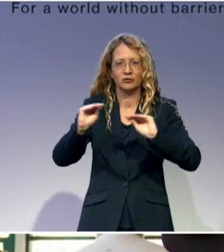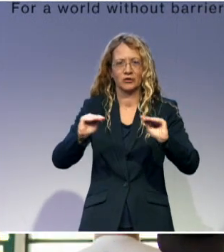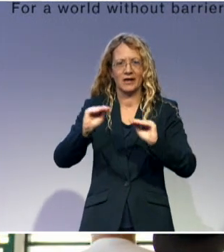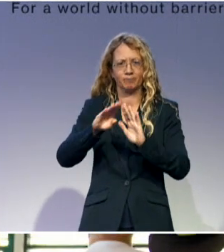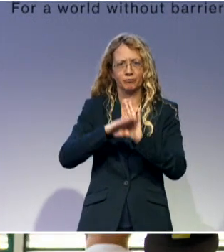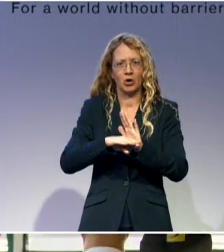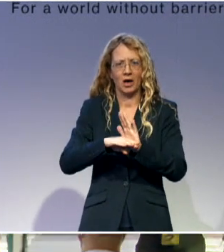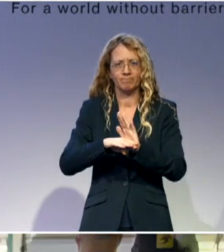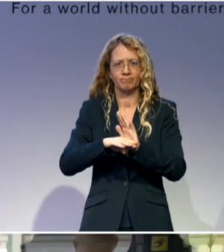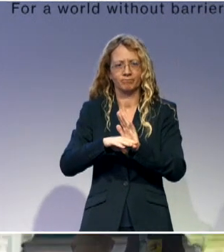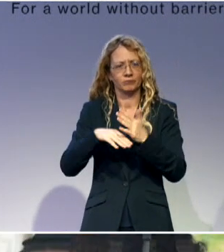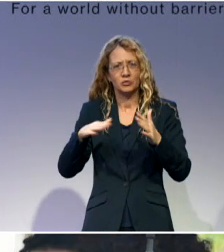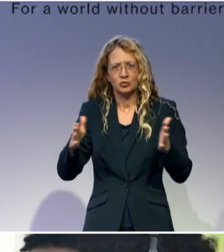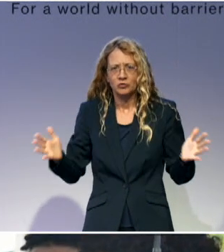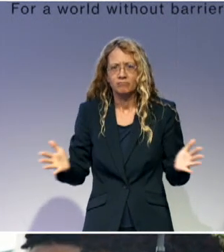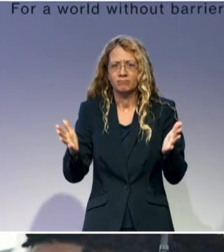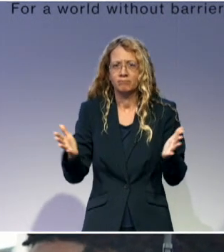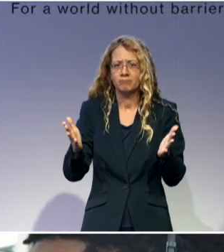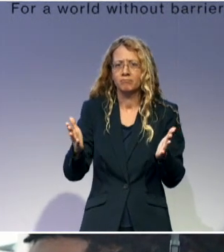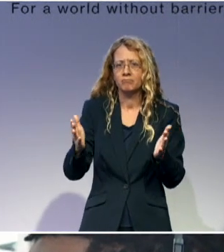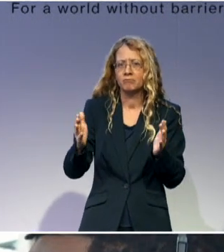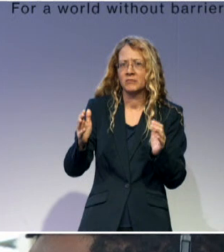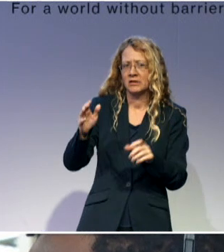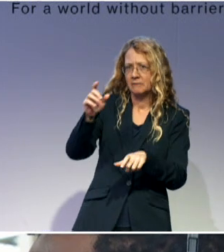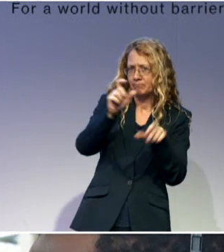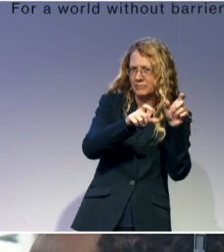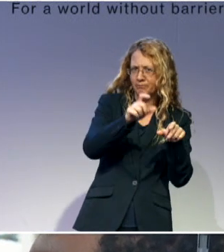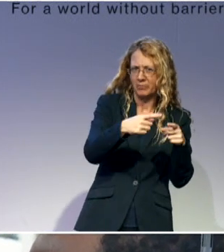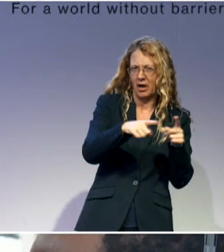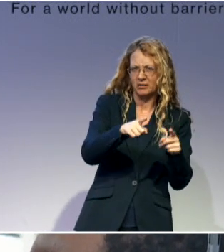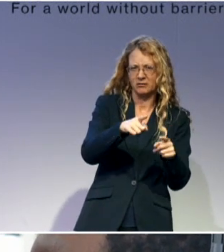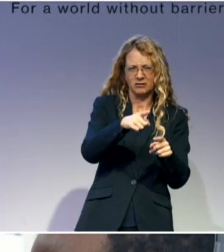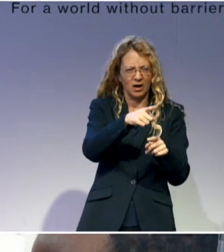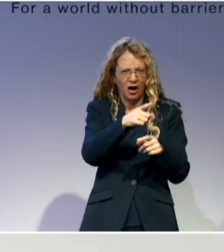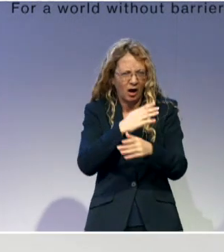intervene when the rights of people with disabilities have been violated.